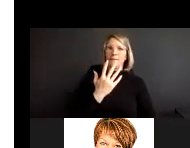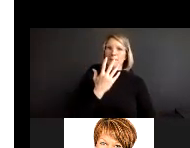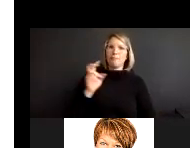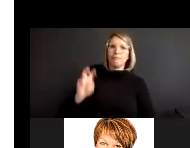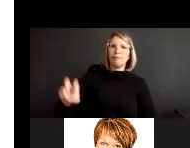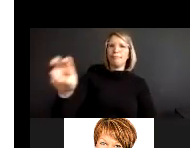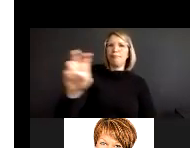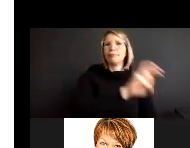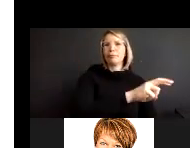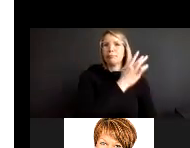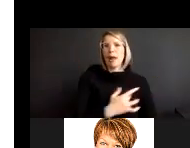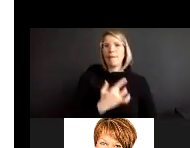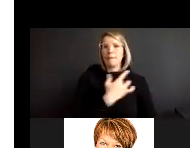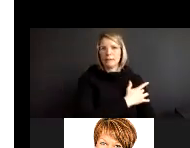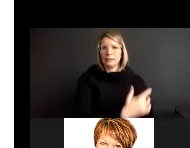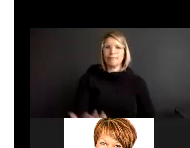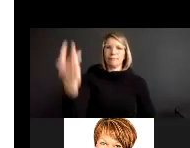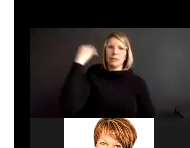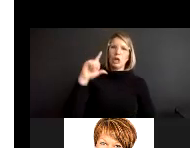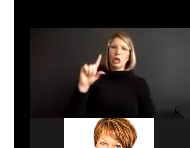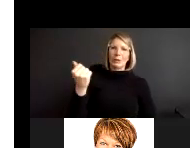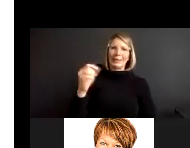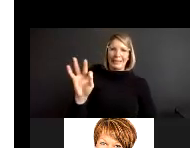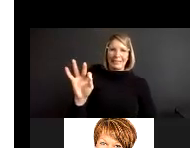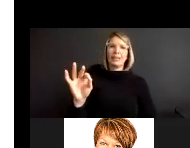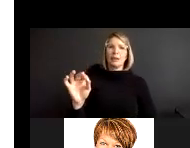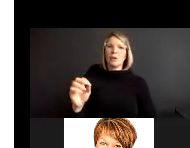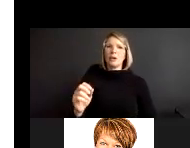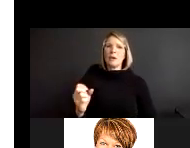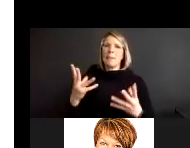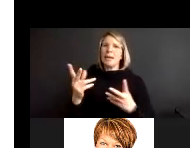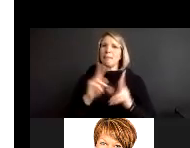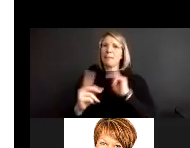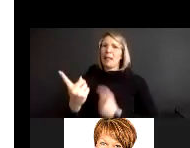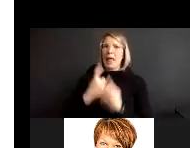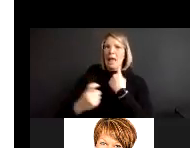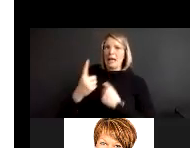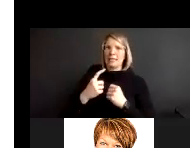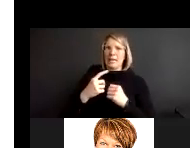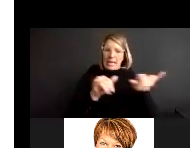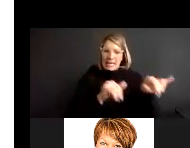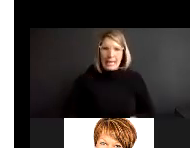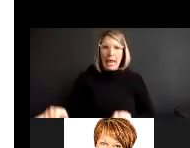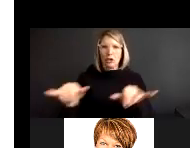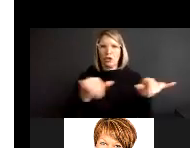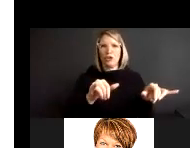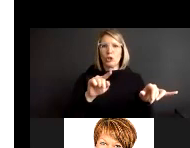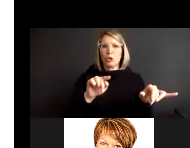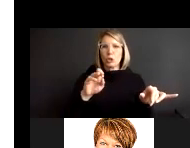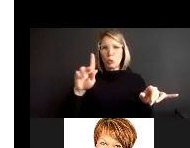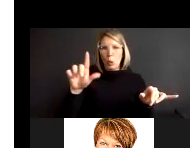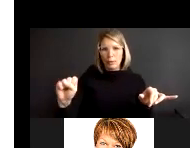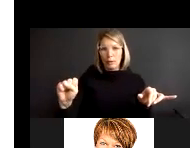authority staff about standardized tools. So again, like I said, an assessment tool is not an assessment, but there's lots